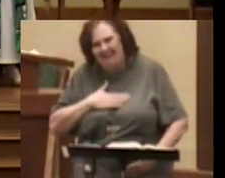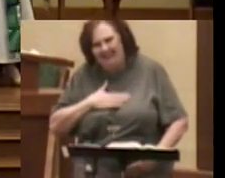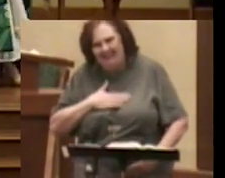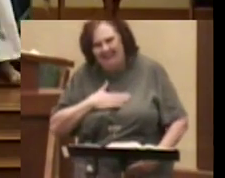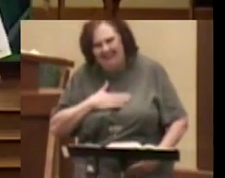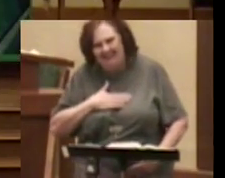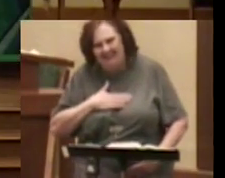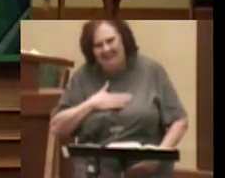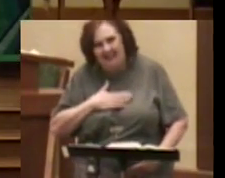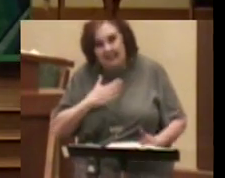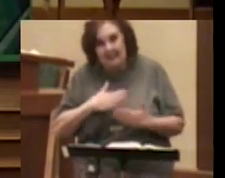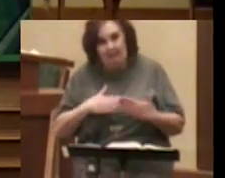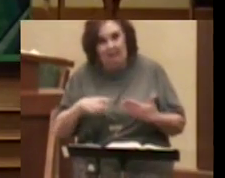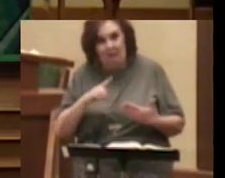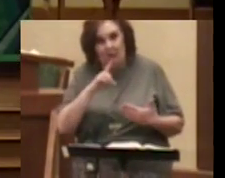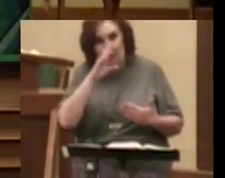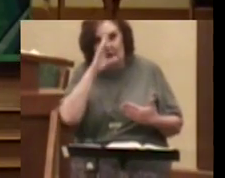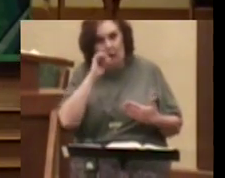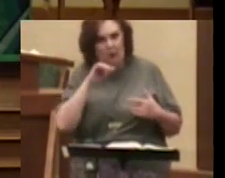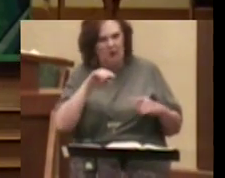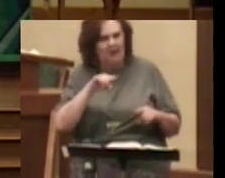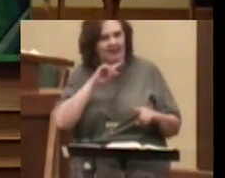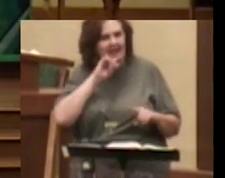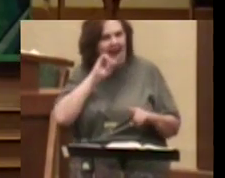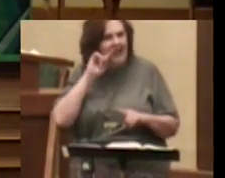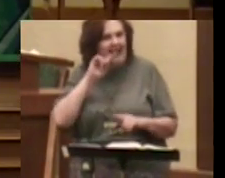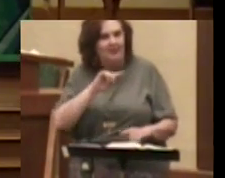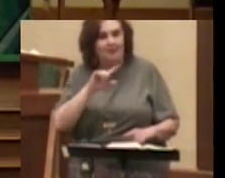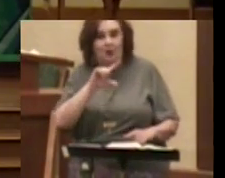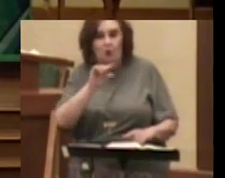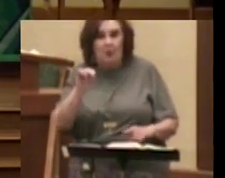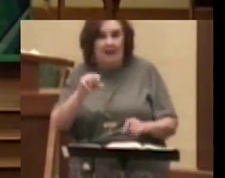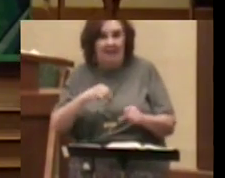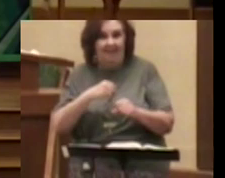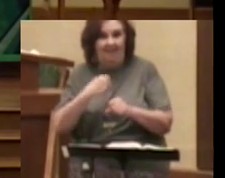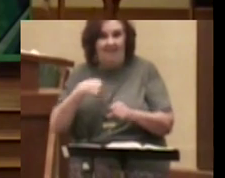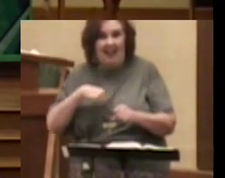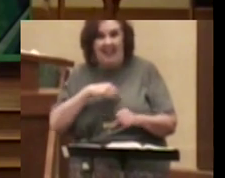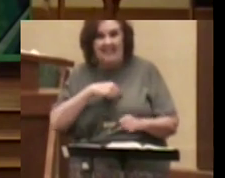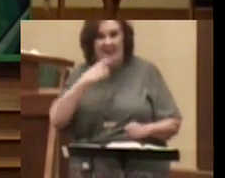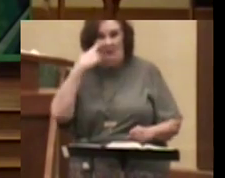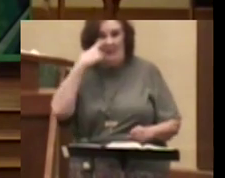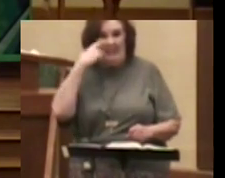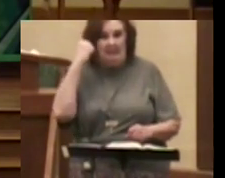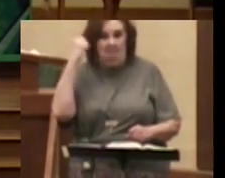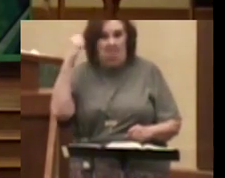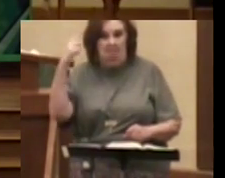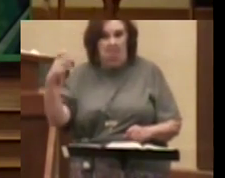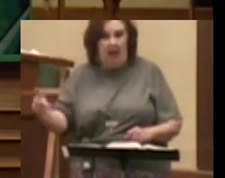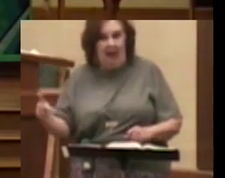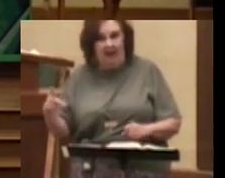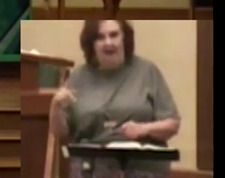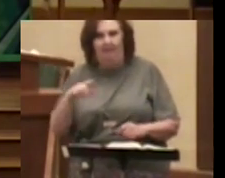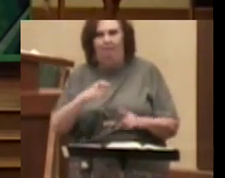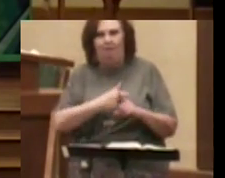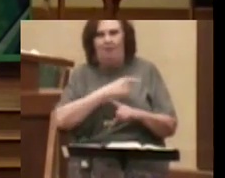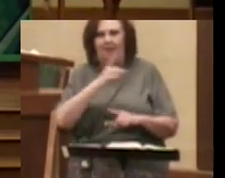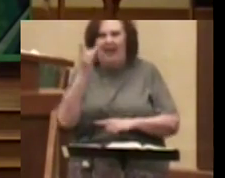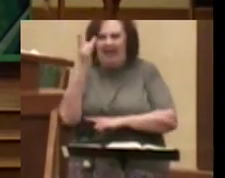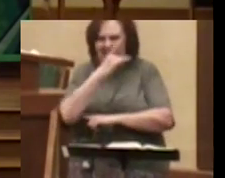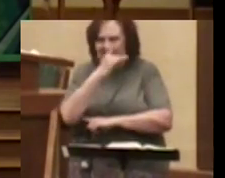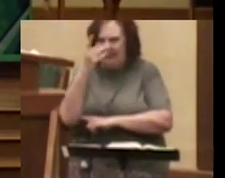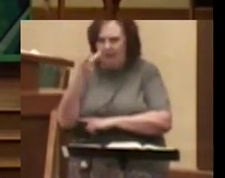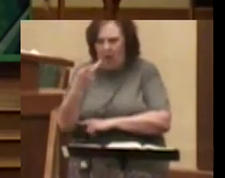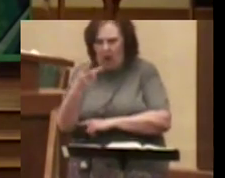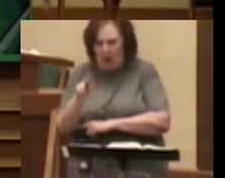Some of you know, as you heard in the announcements, that 20 of us returned recently from an 8-day trip to Puerto Rico.